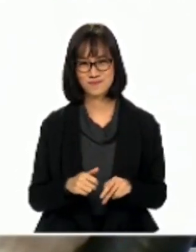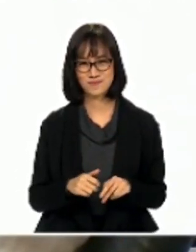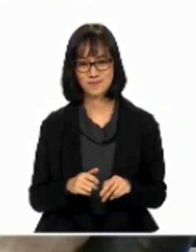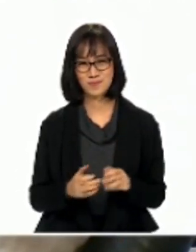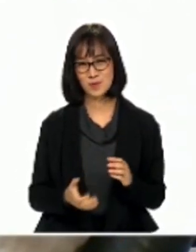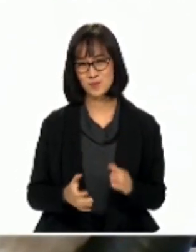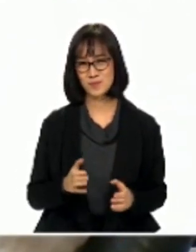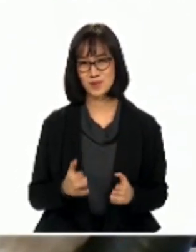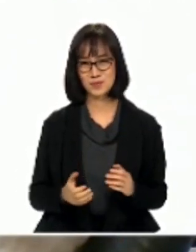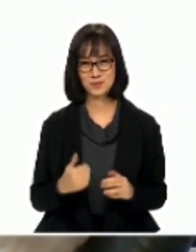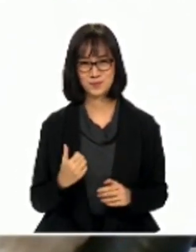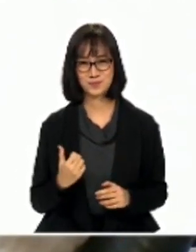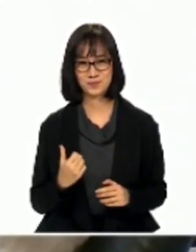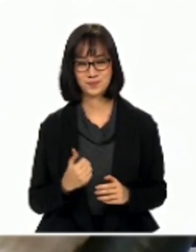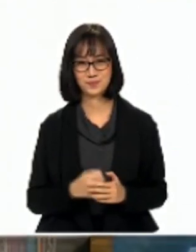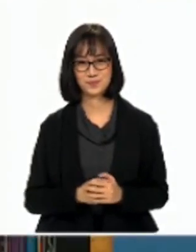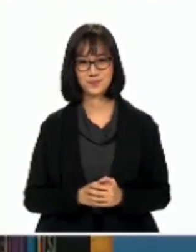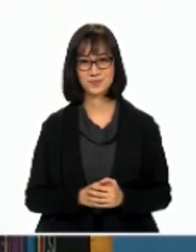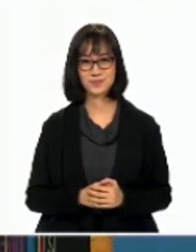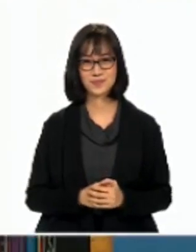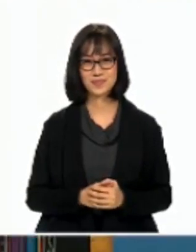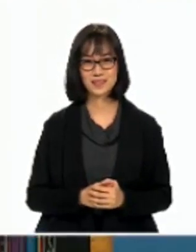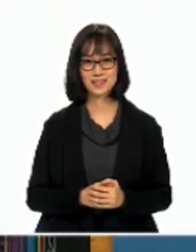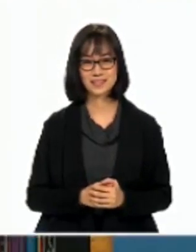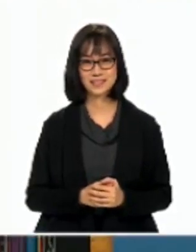I do not want to quarrel with